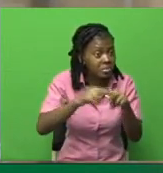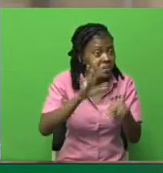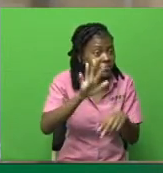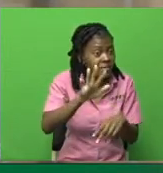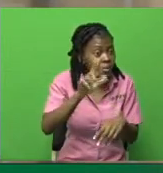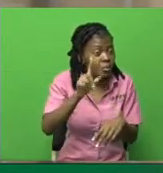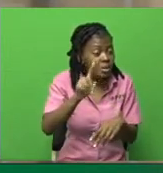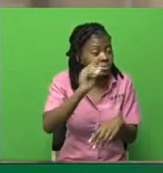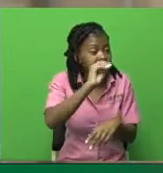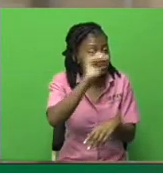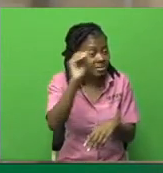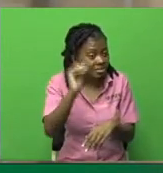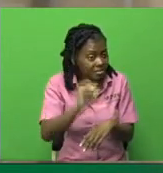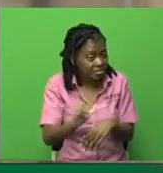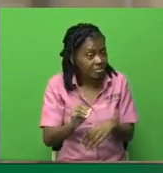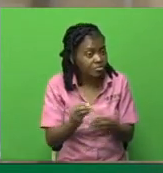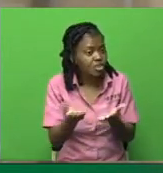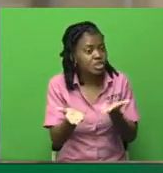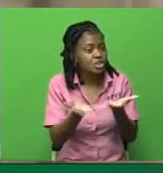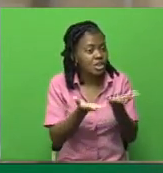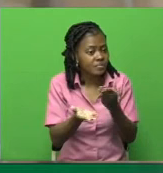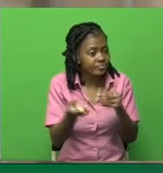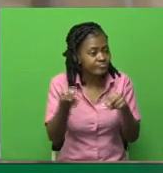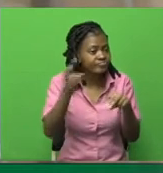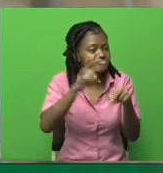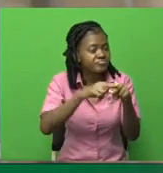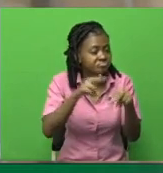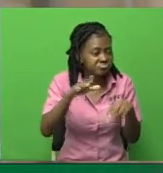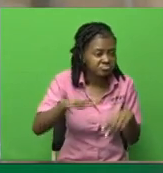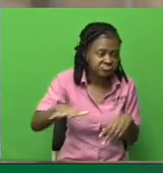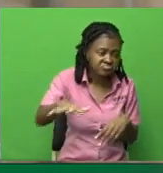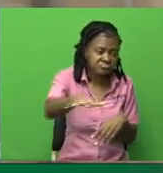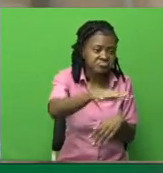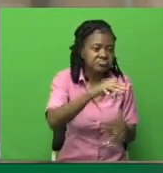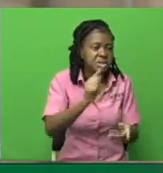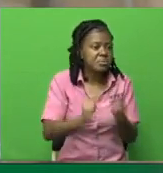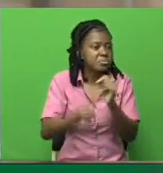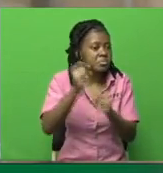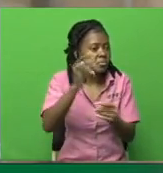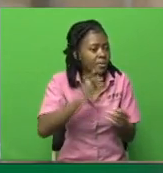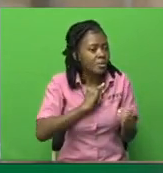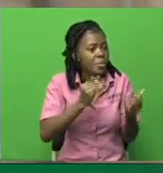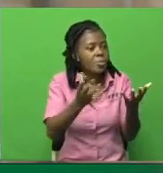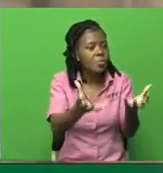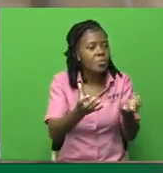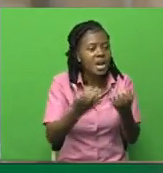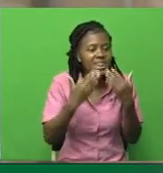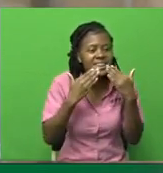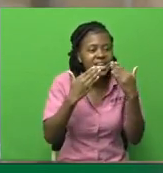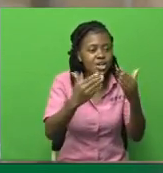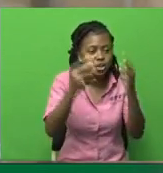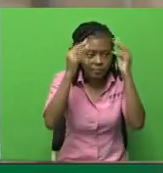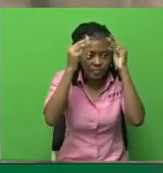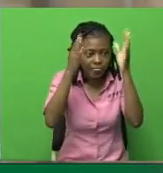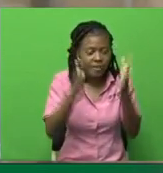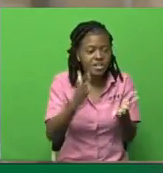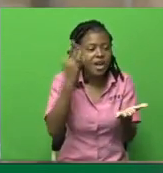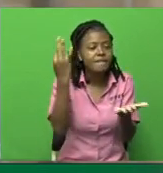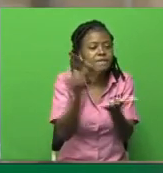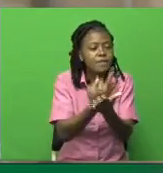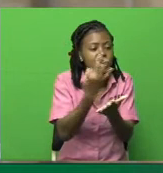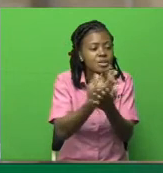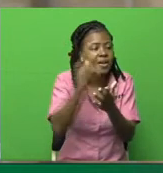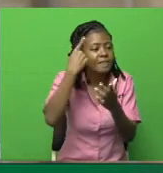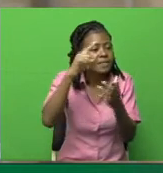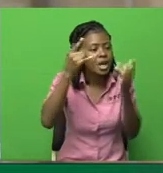51 percent and therefore I want to thank the honorable Minister of Finance for continuing to provide us with the